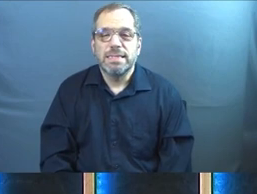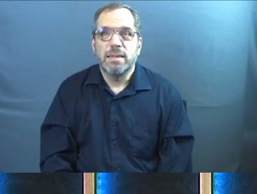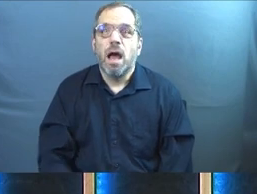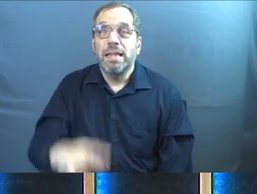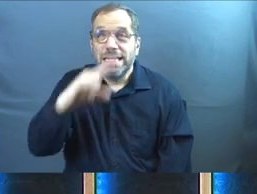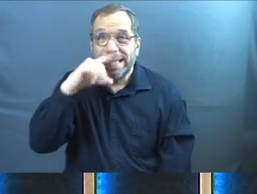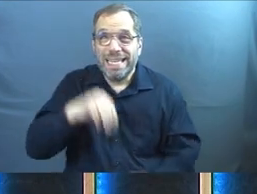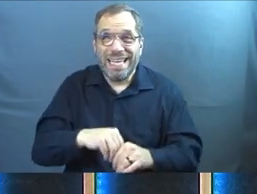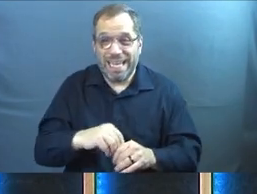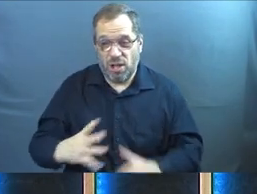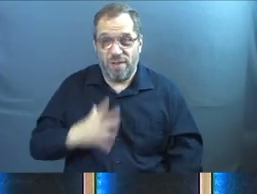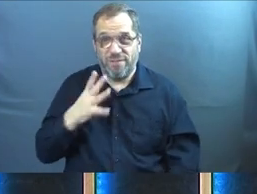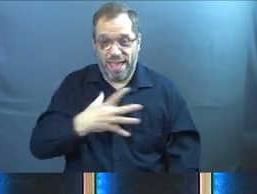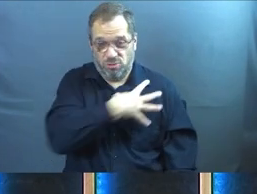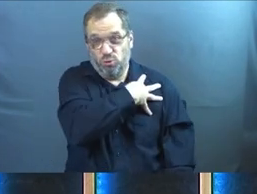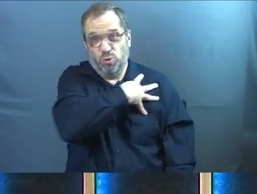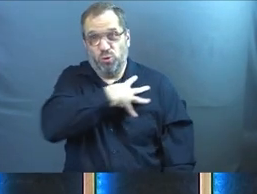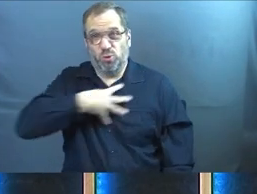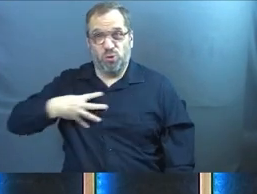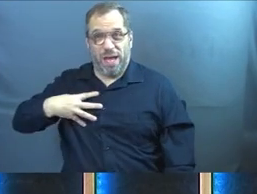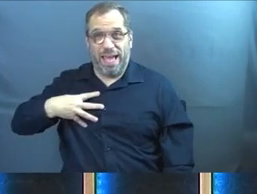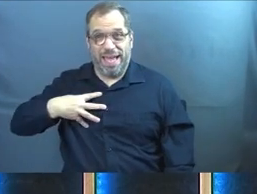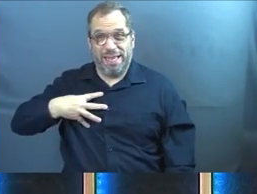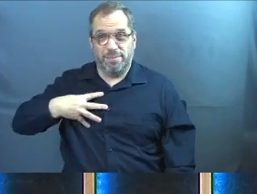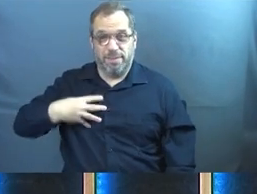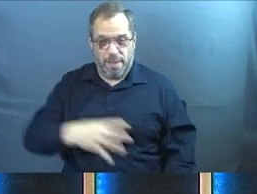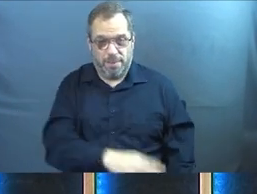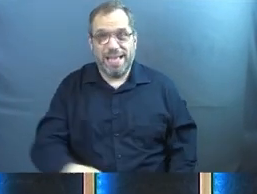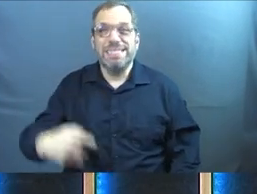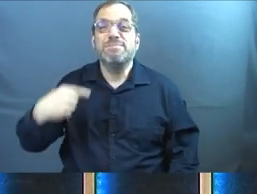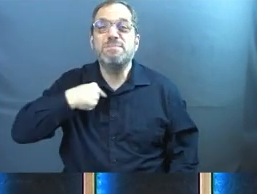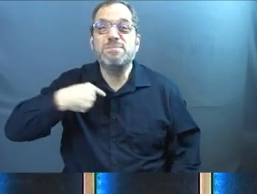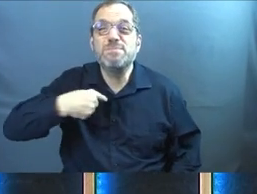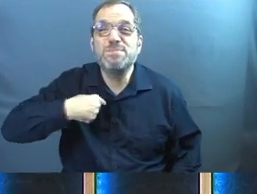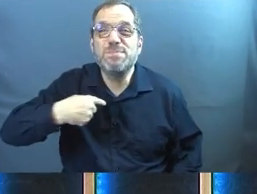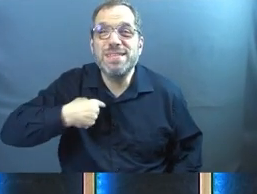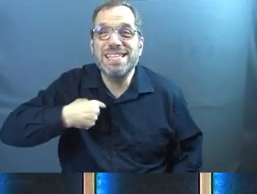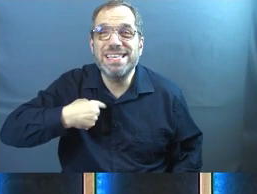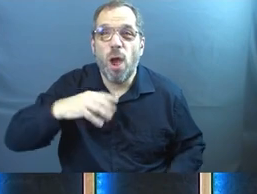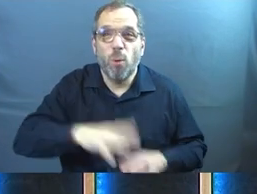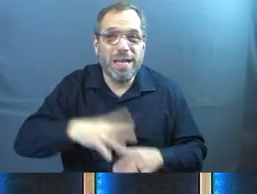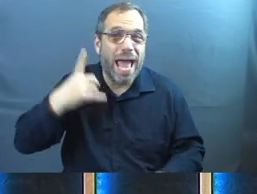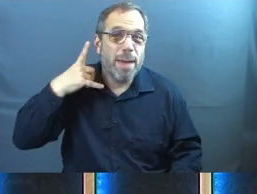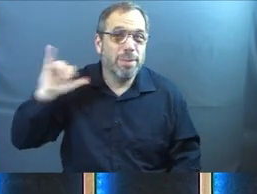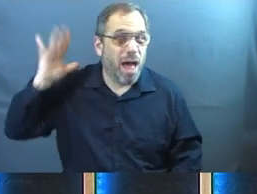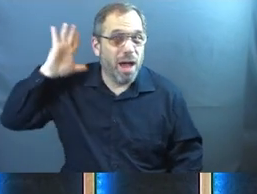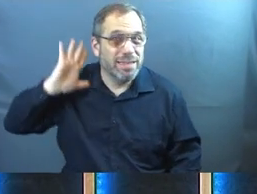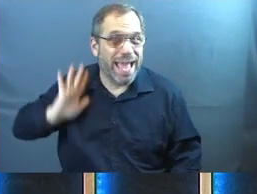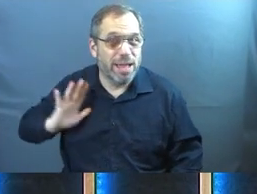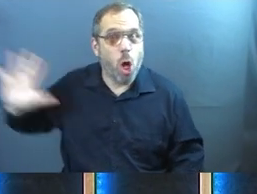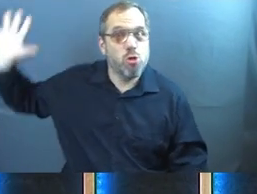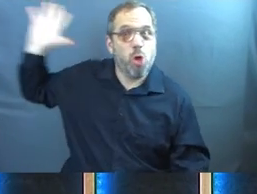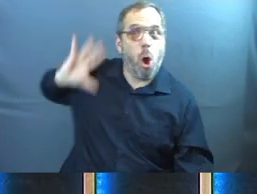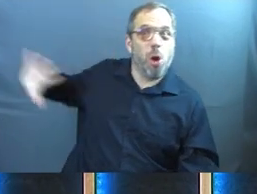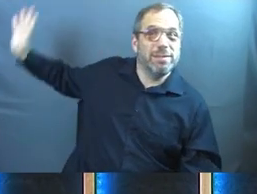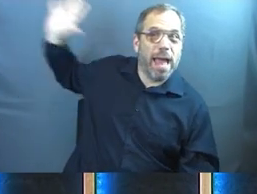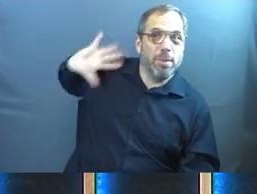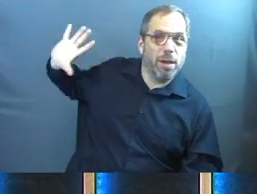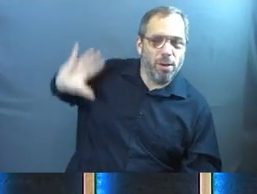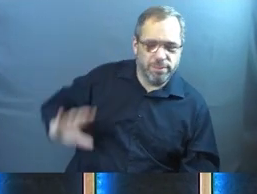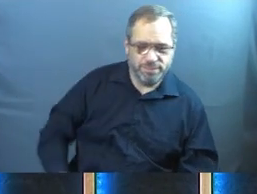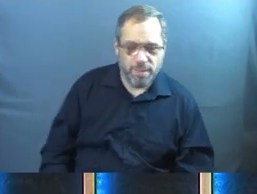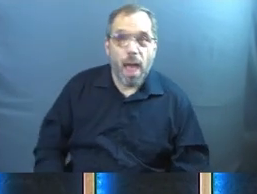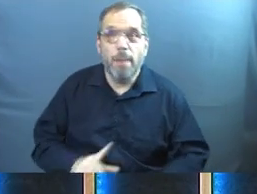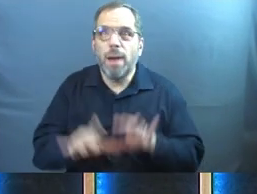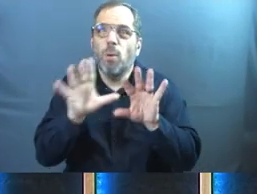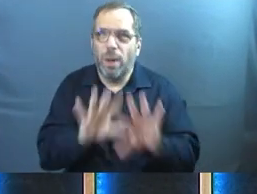The kid in the super fancy striped pants is me, back when I had blonde hair, long, long time ago.